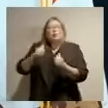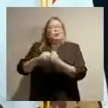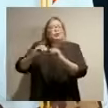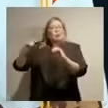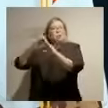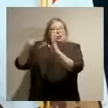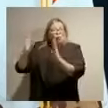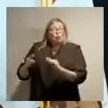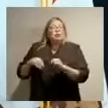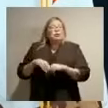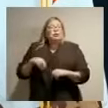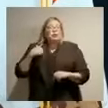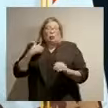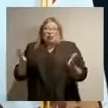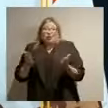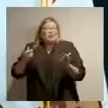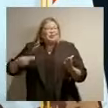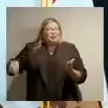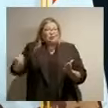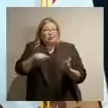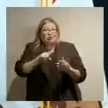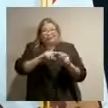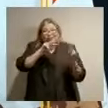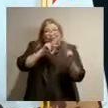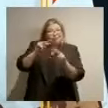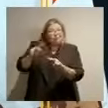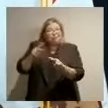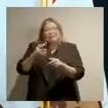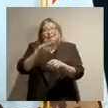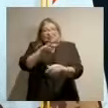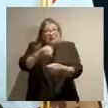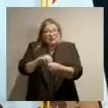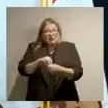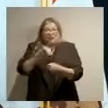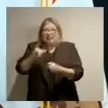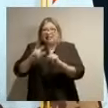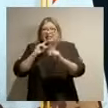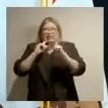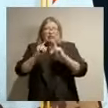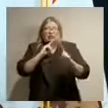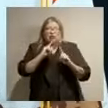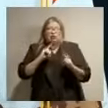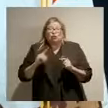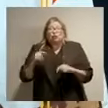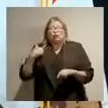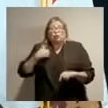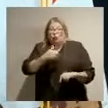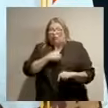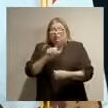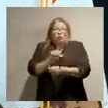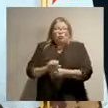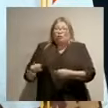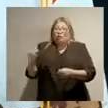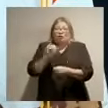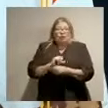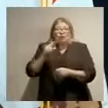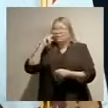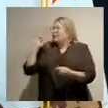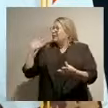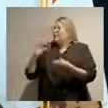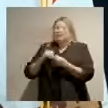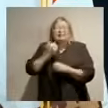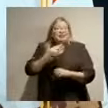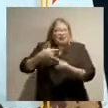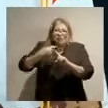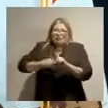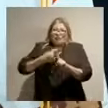And I'm really encouraging you to tune in or participate in that discussion as well. We've been working for months now,